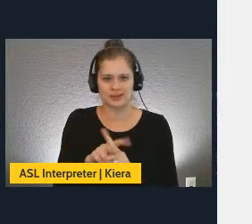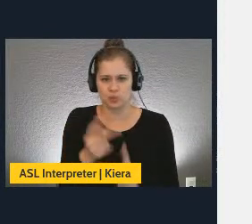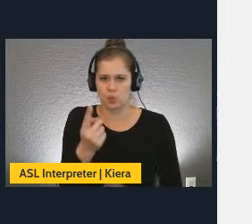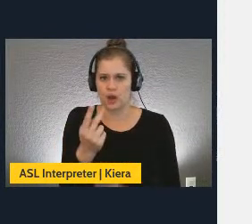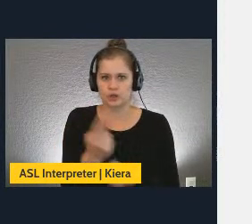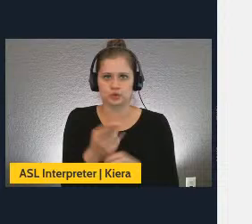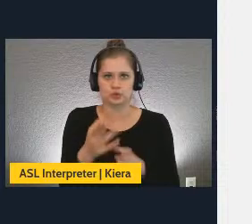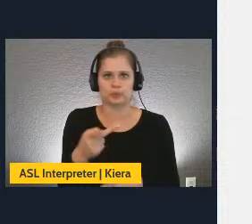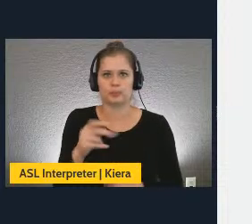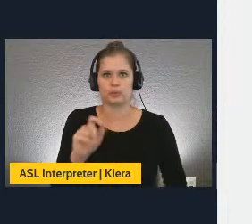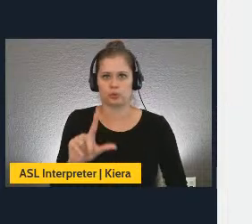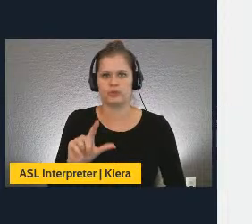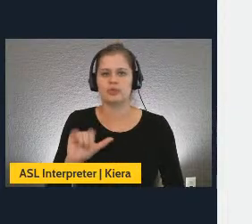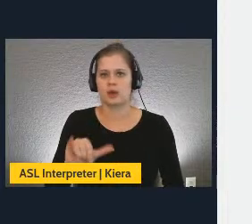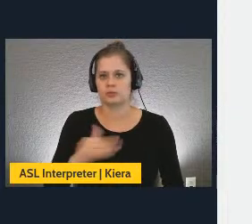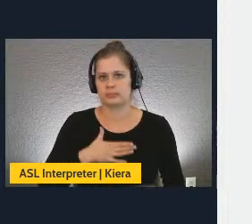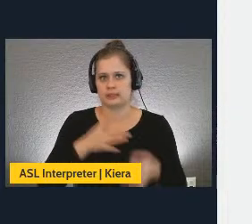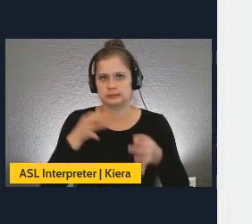what I chose to do.